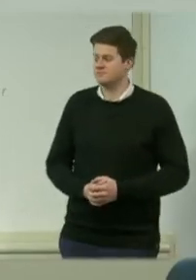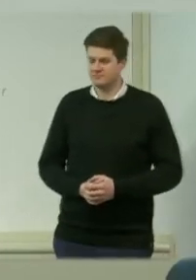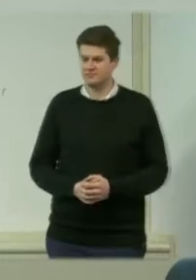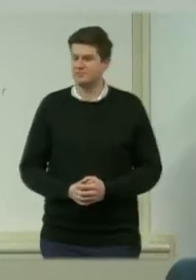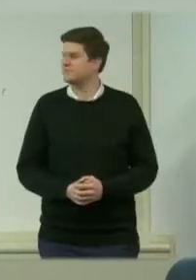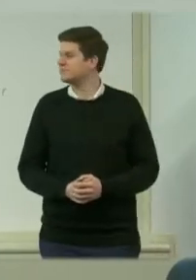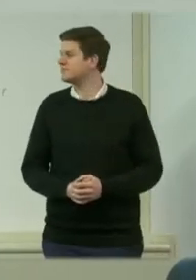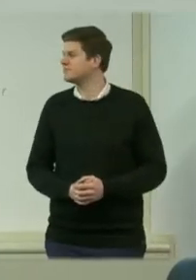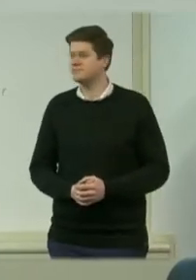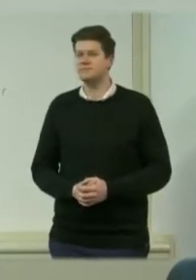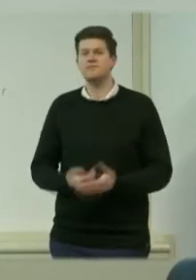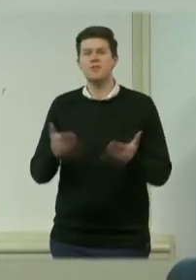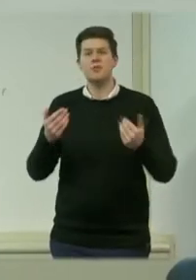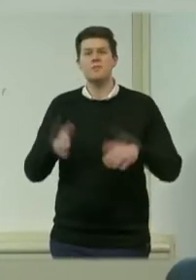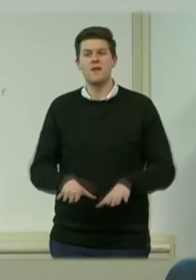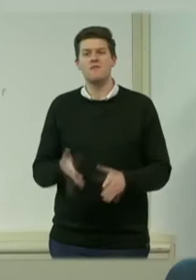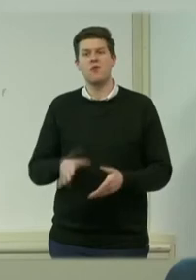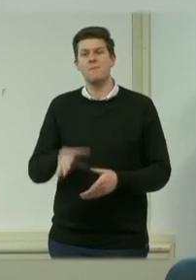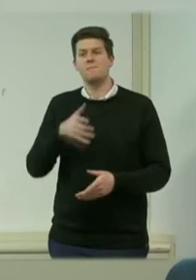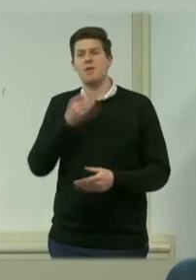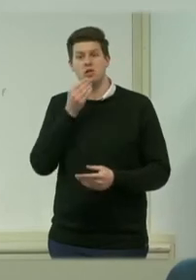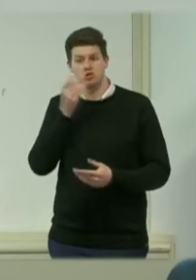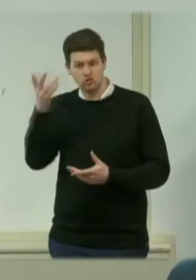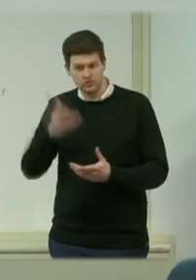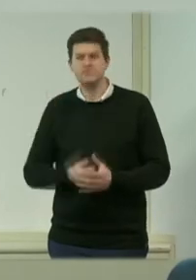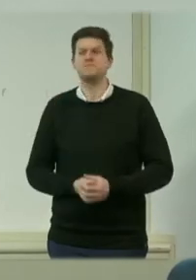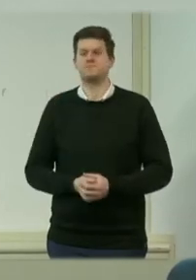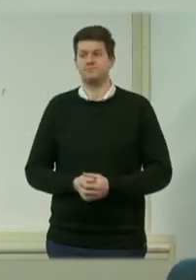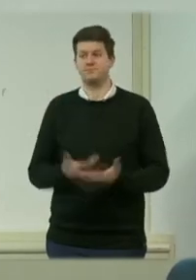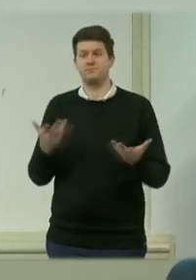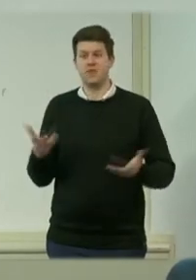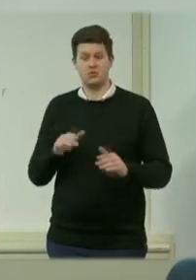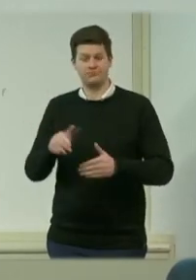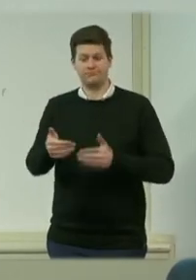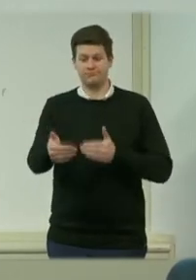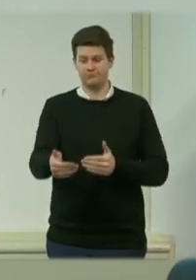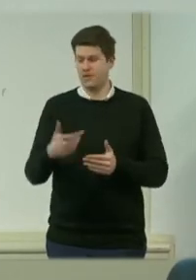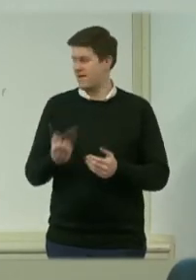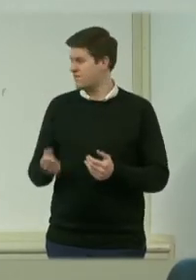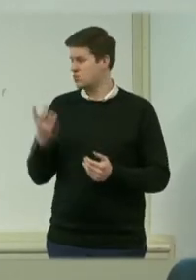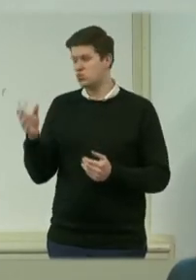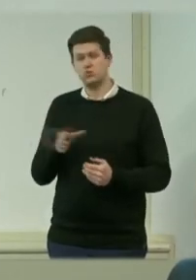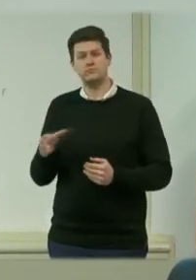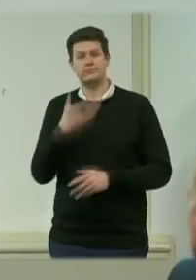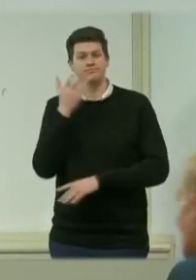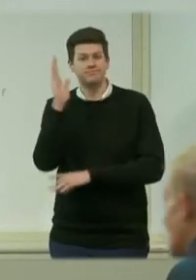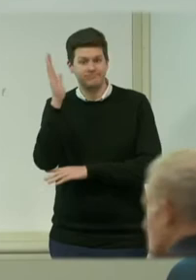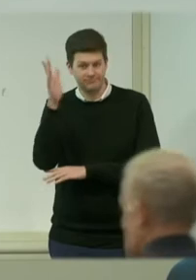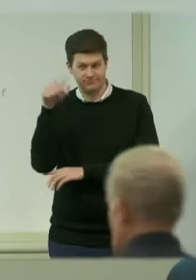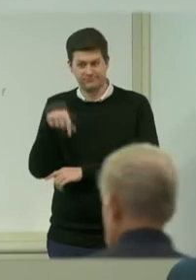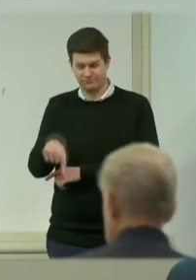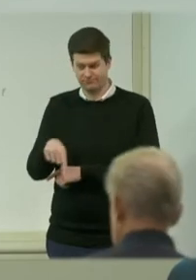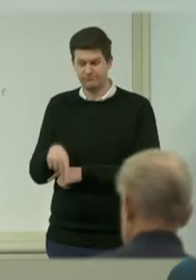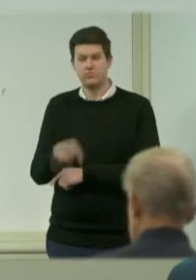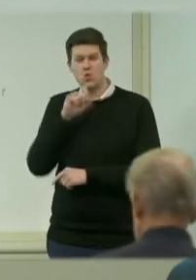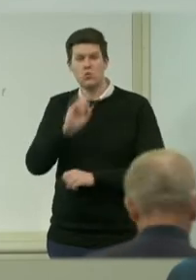Okay, welcome back from lunch, everyone. So we are now going to have a session with two speakers who are going to provide an